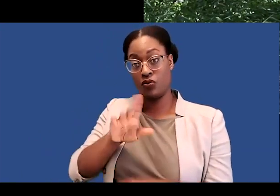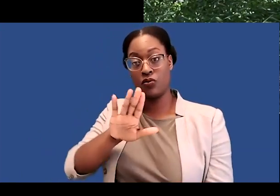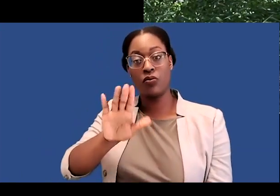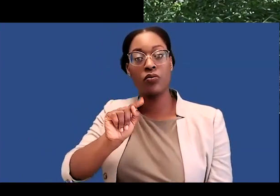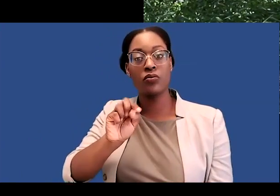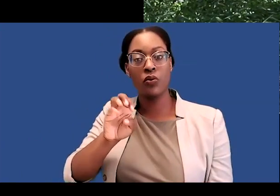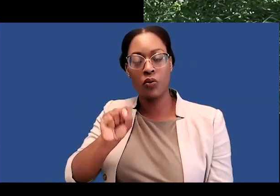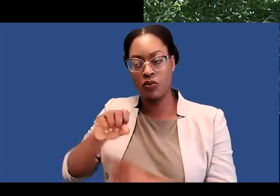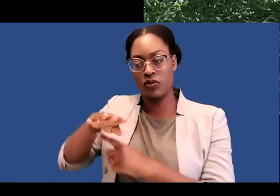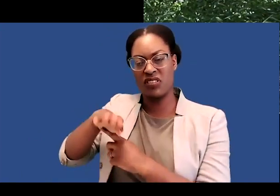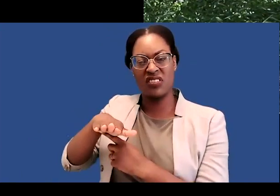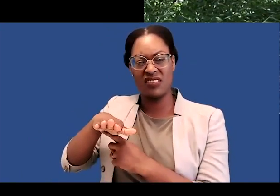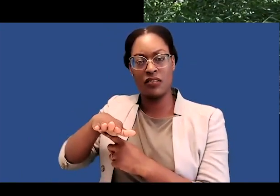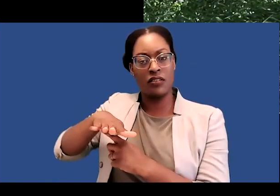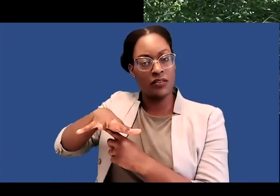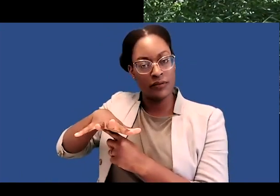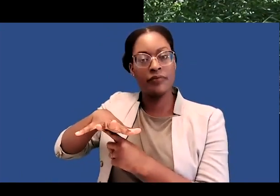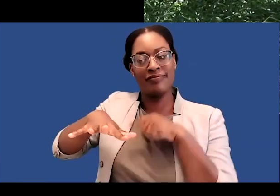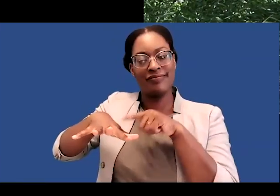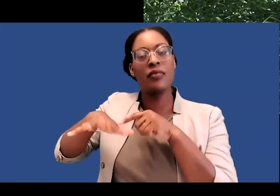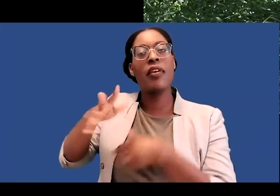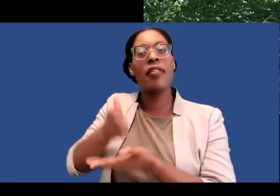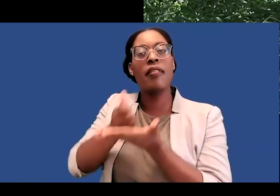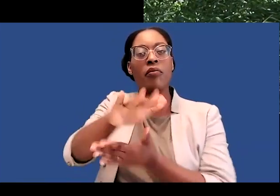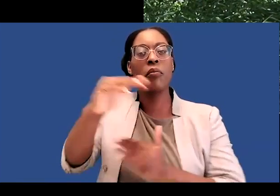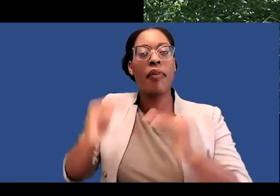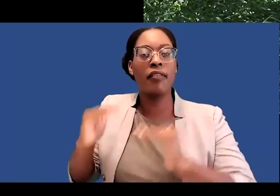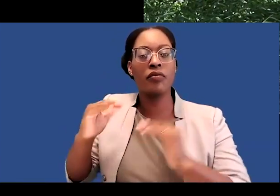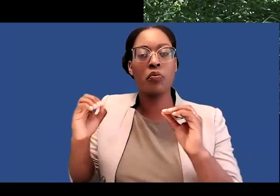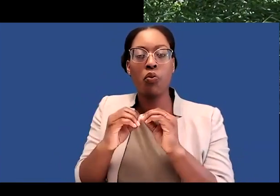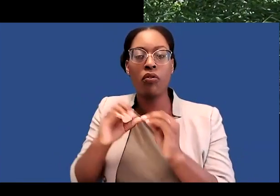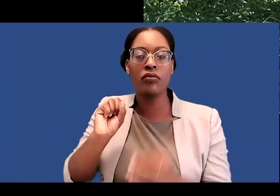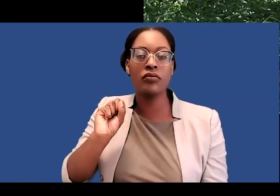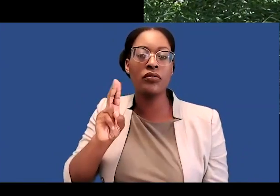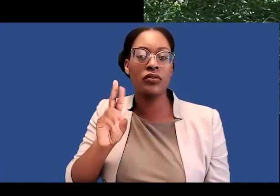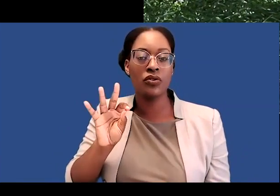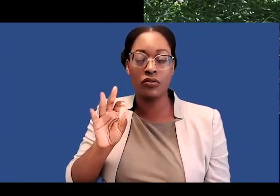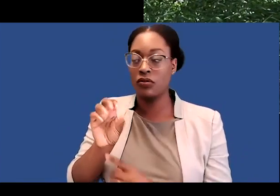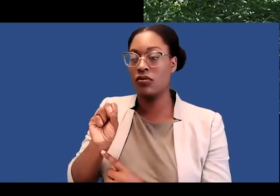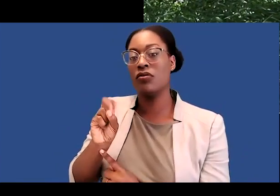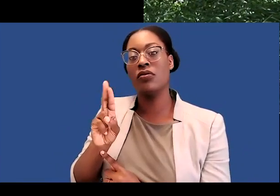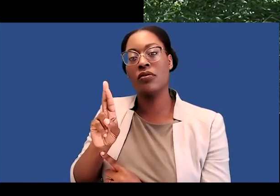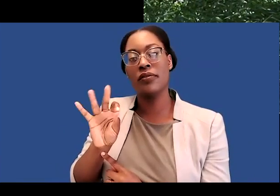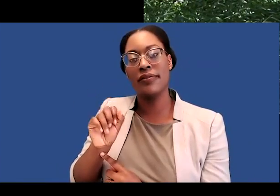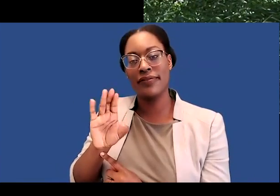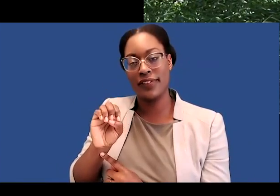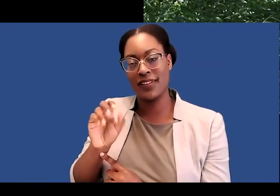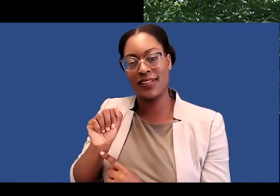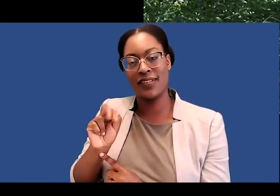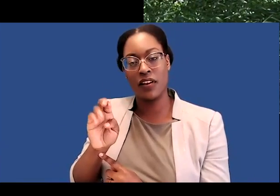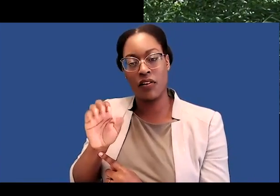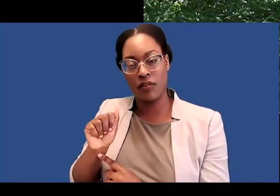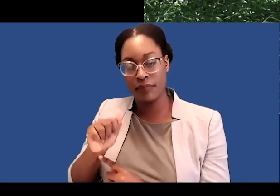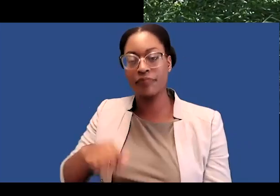balance. And we're going to raise that left knee in front of you again. Again, if you're using the wall, use the right hand on the